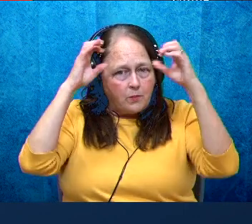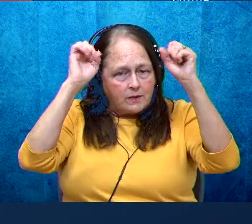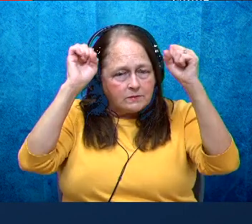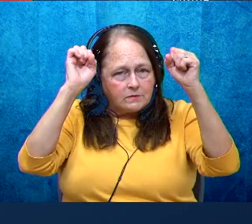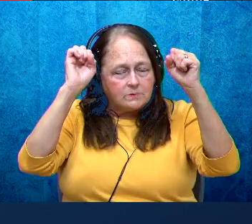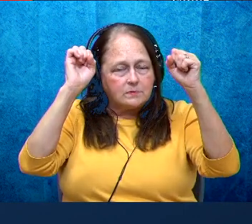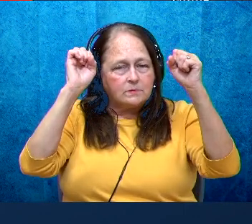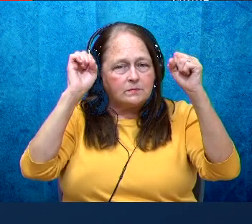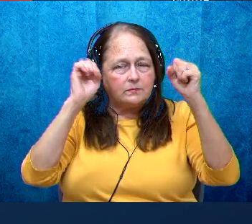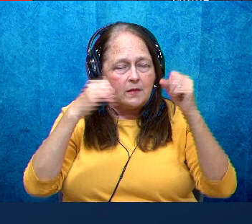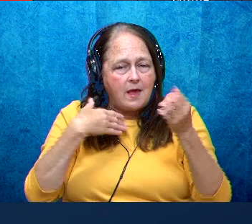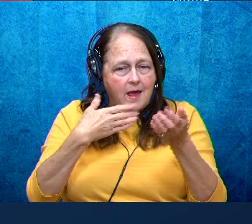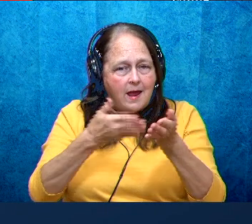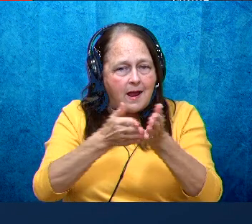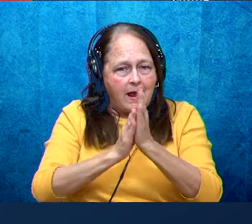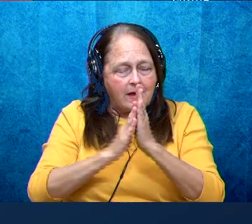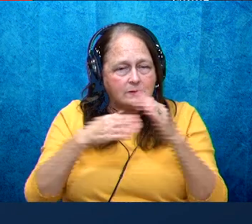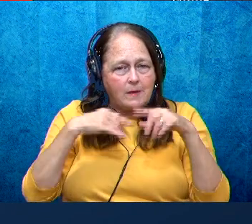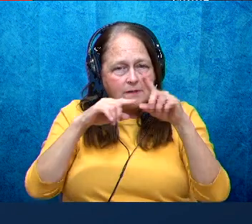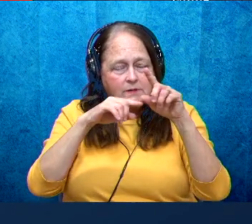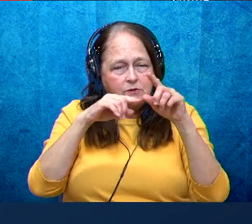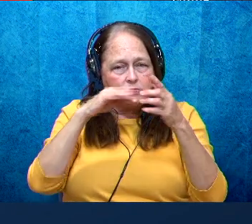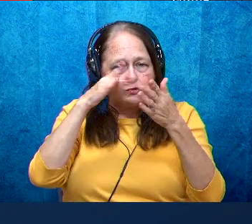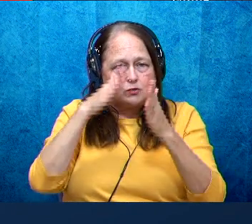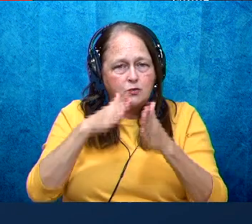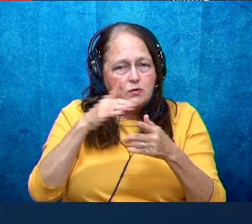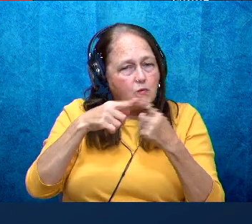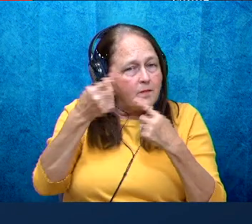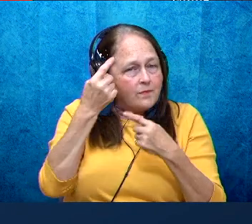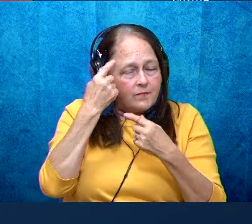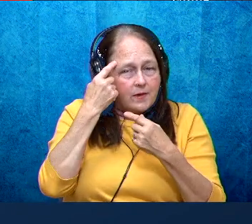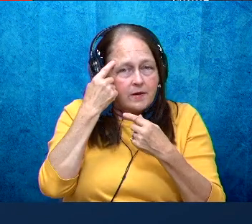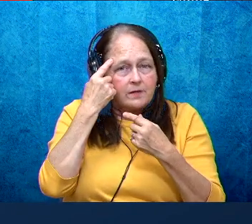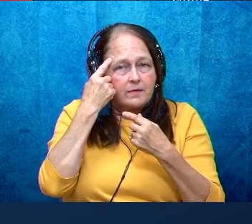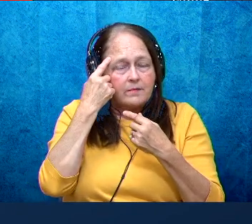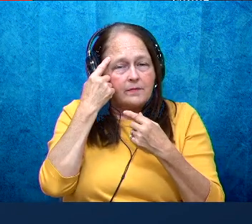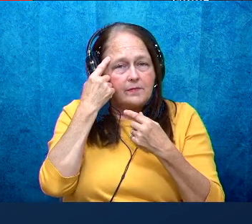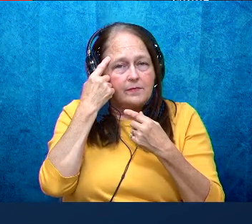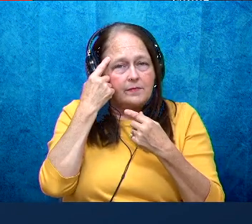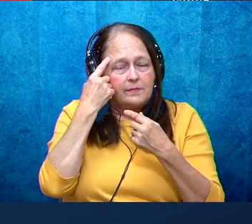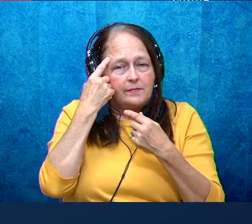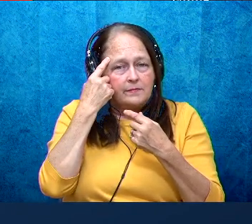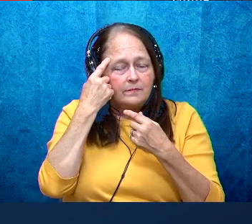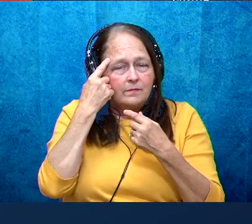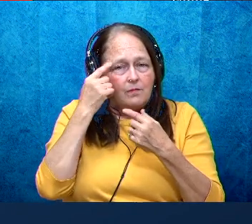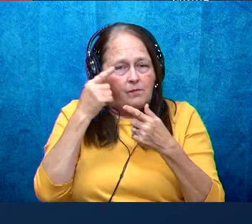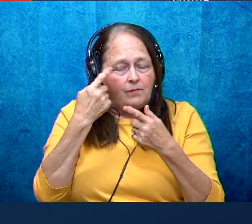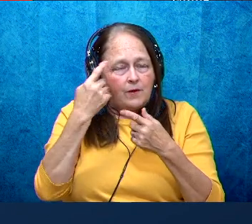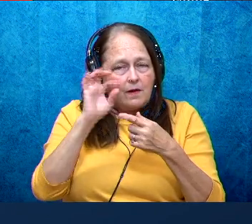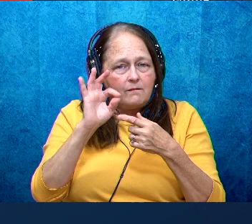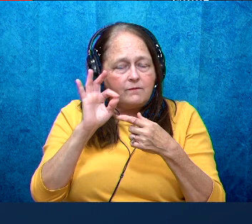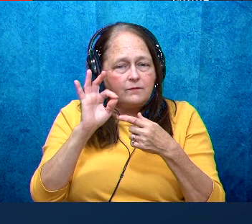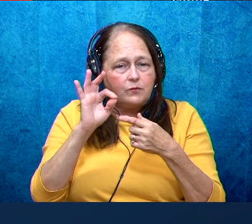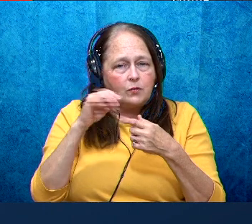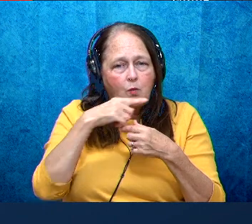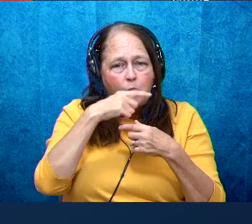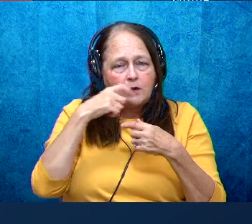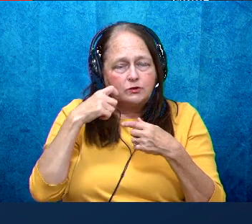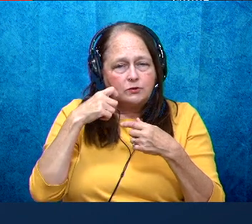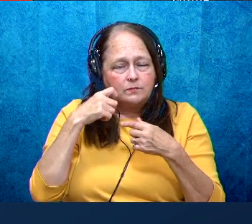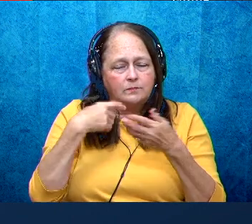I asked some of my students to let me know what they thought of when they think of Russia. So let's read some